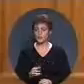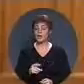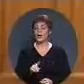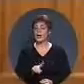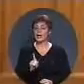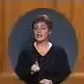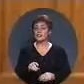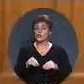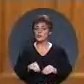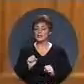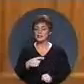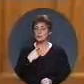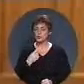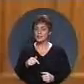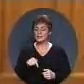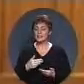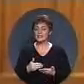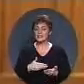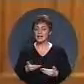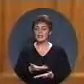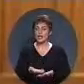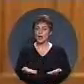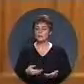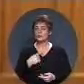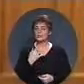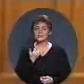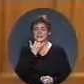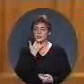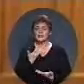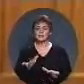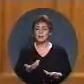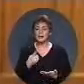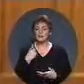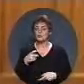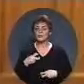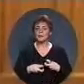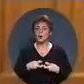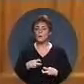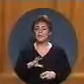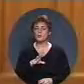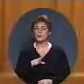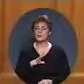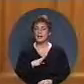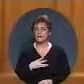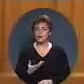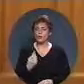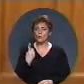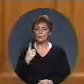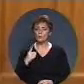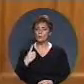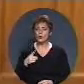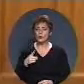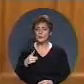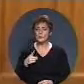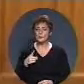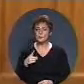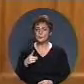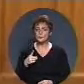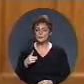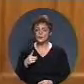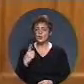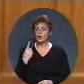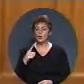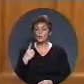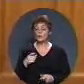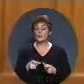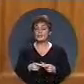update on the difficulties facing the international rail mailers, an issue of much importance to many small businesses from coast to